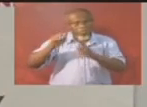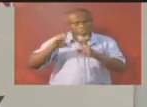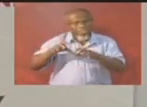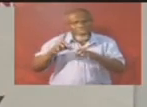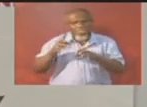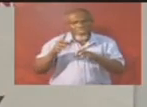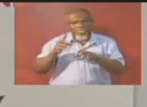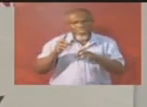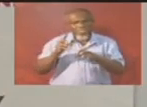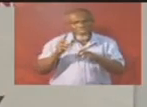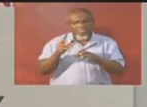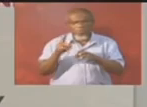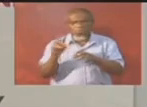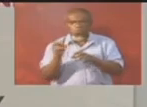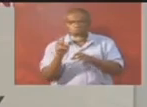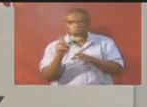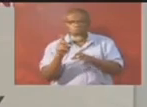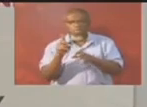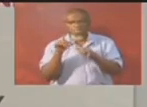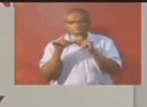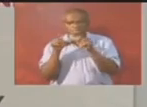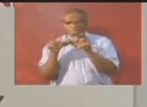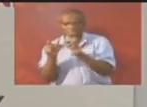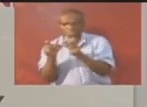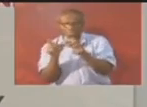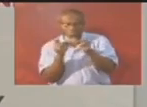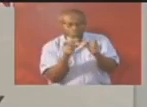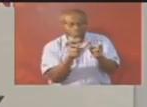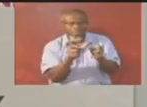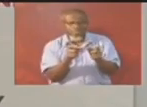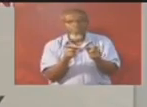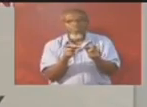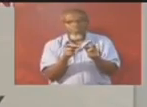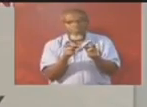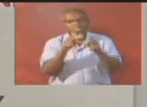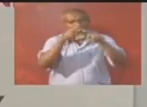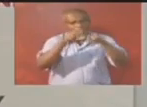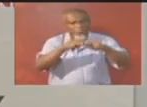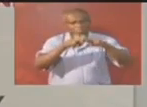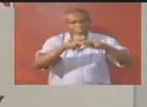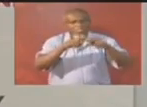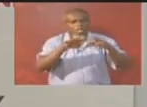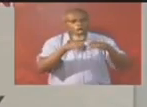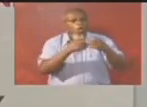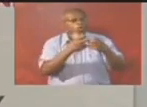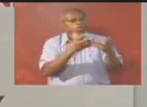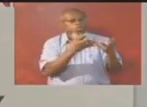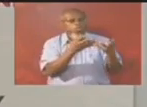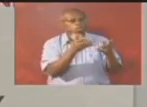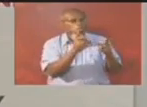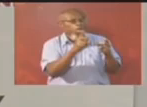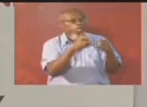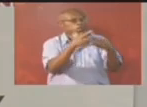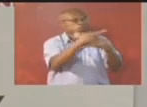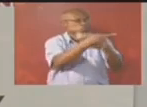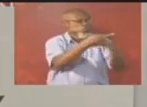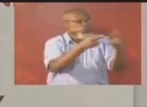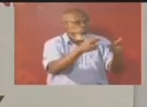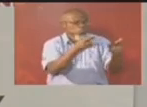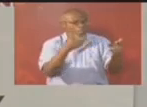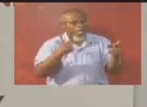state quarantine is really good to be reflective of what capacity we have for each. So the